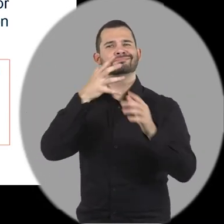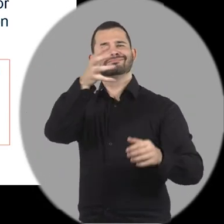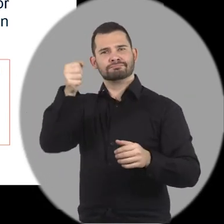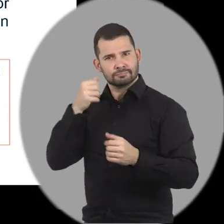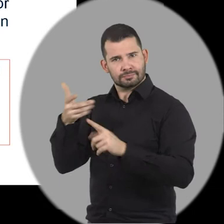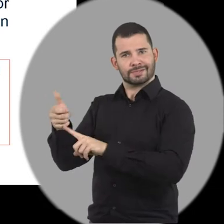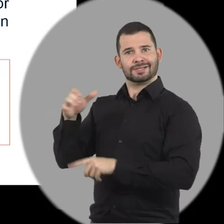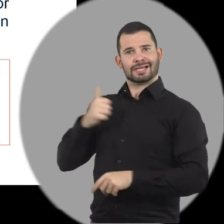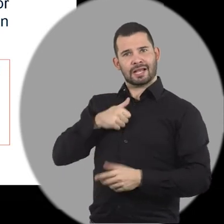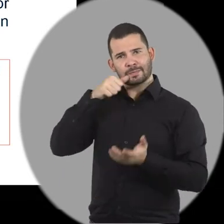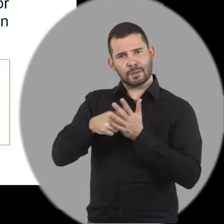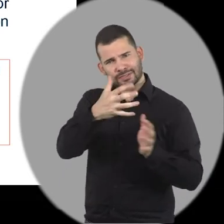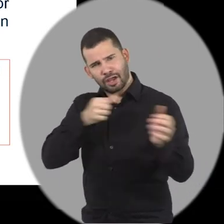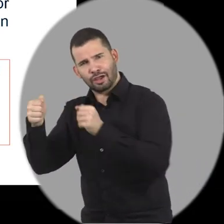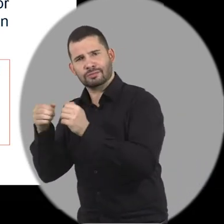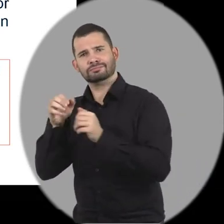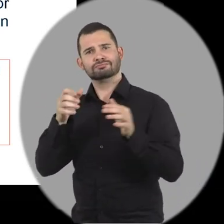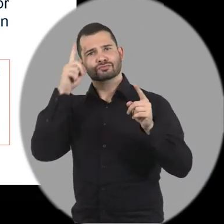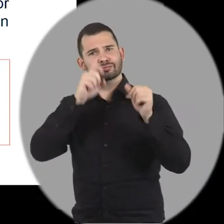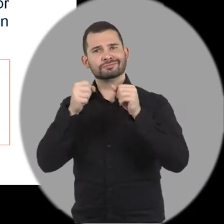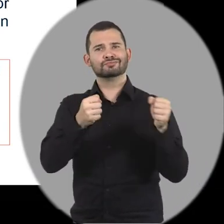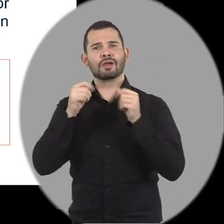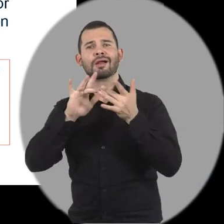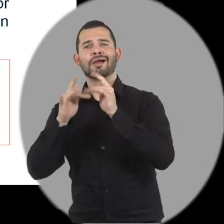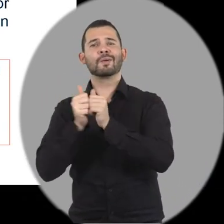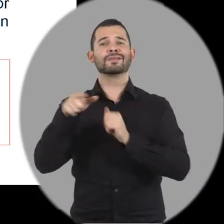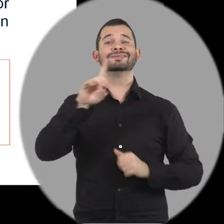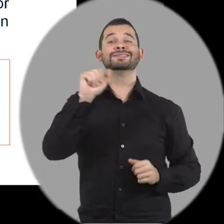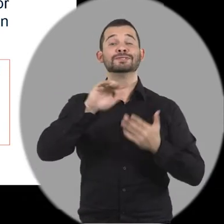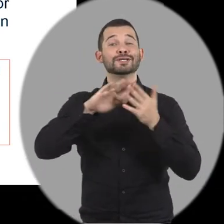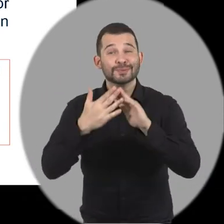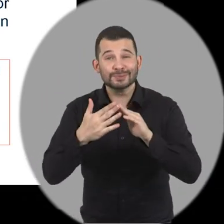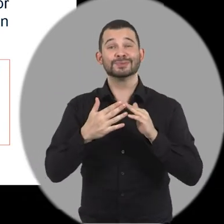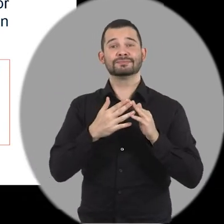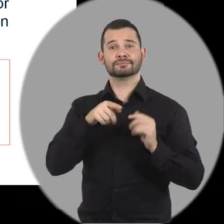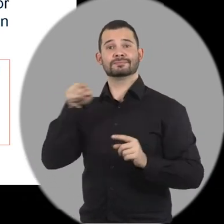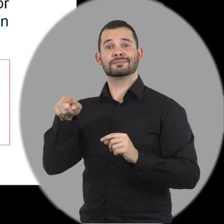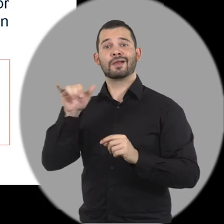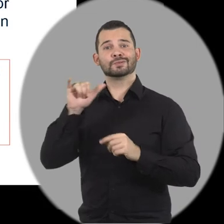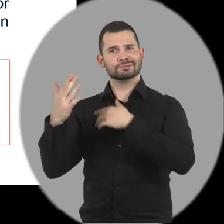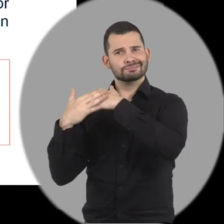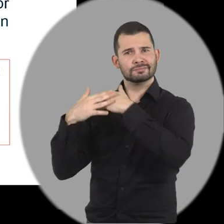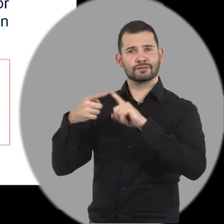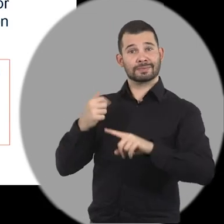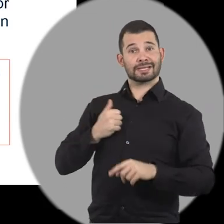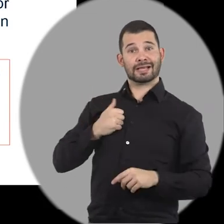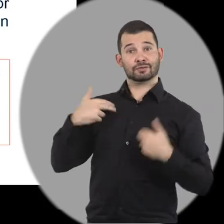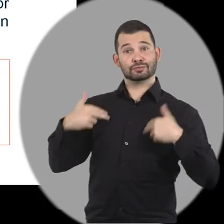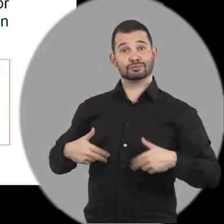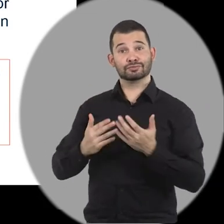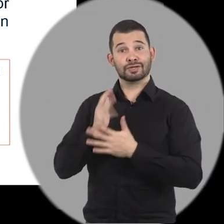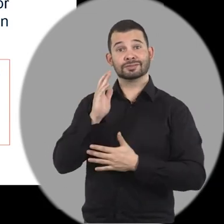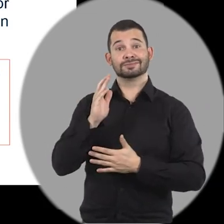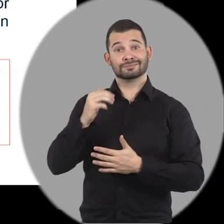build stronger networks with the disabilities community. Other external partnerships include leveraging guidance from the Canadian Human Rights Commission to